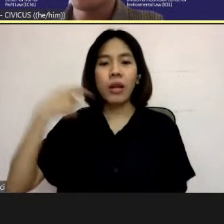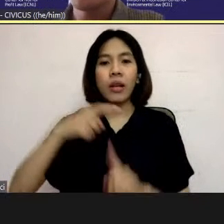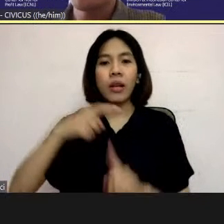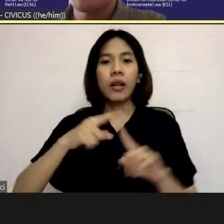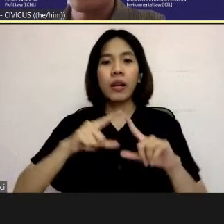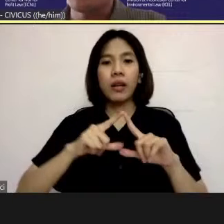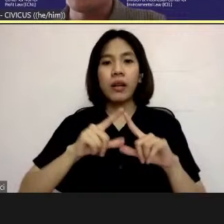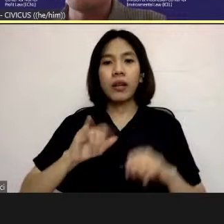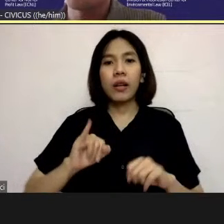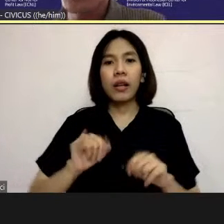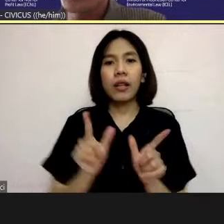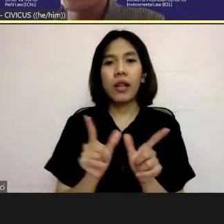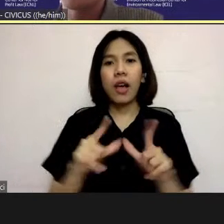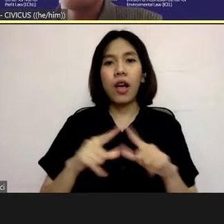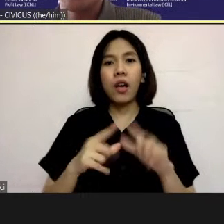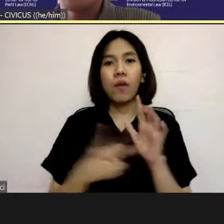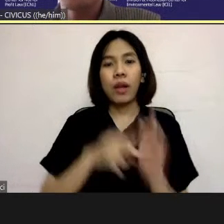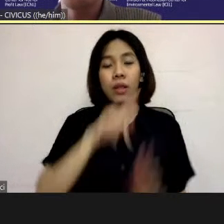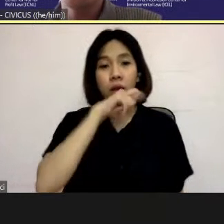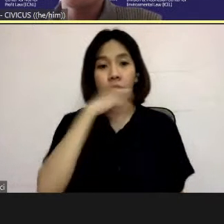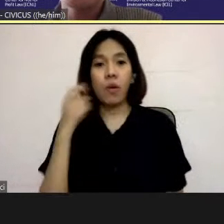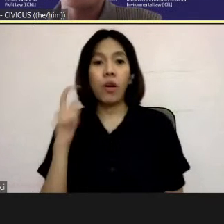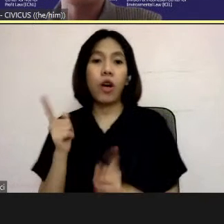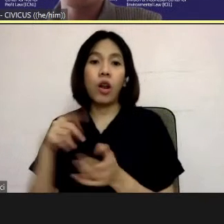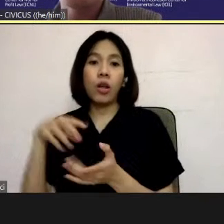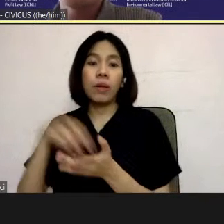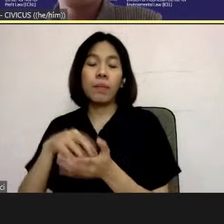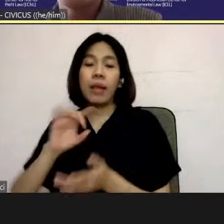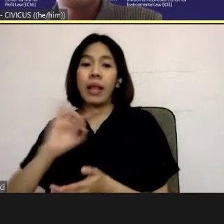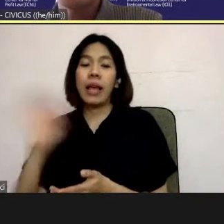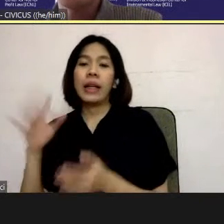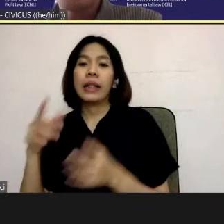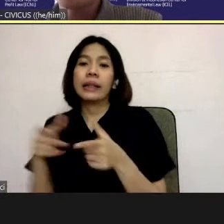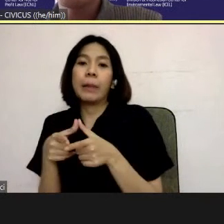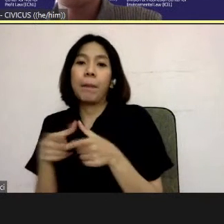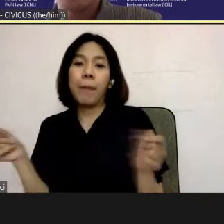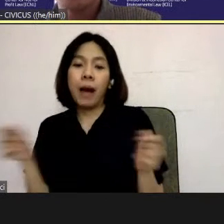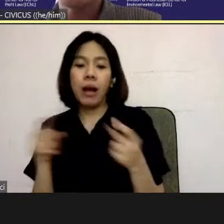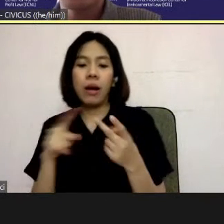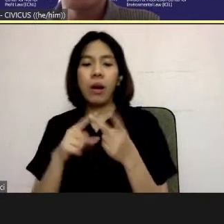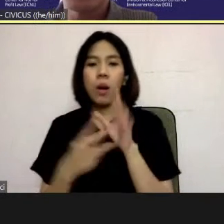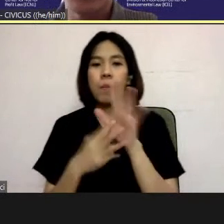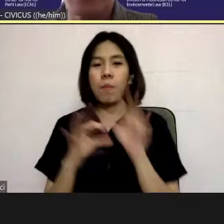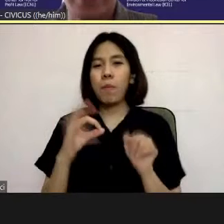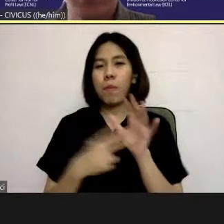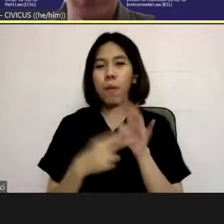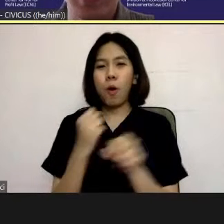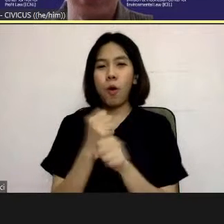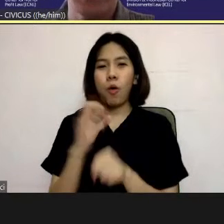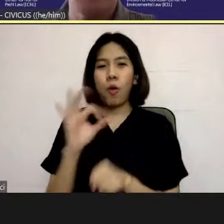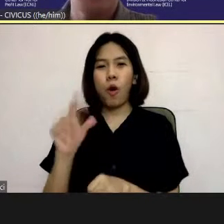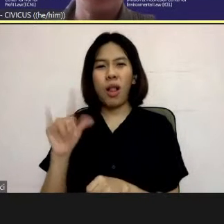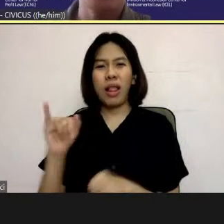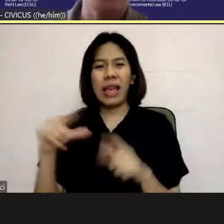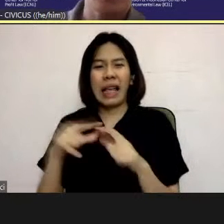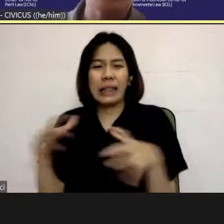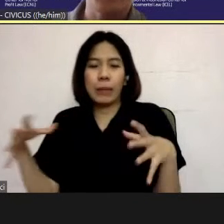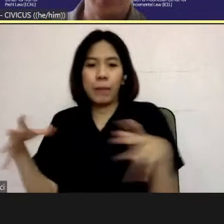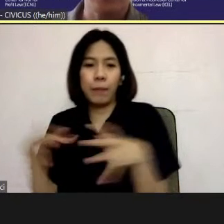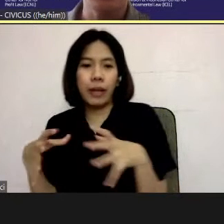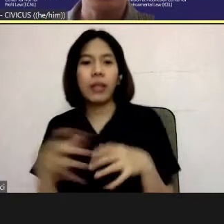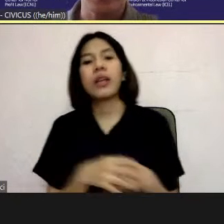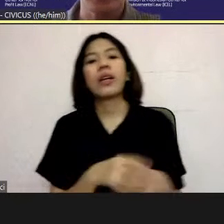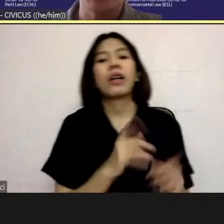Laos, North Korea, and Vietnam. So most of Asian countries are actually rated